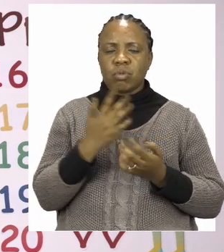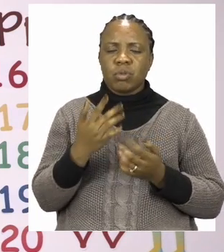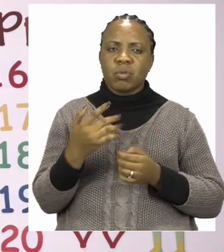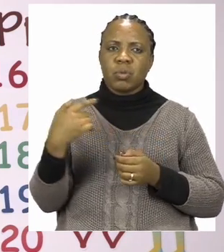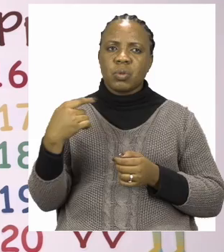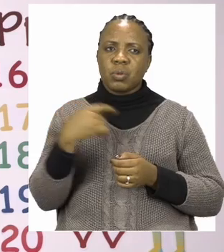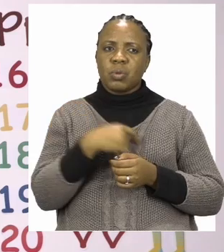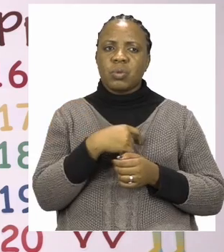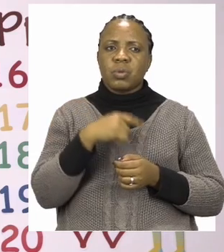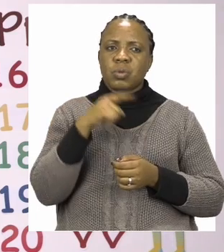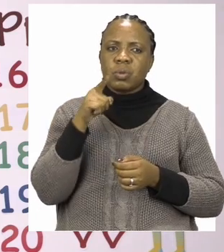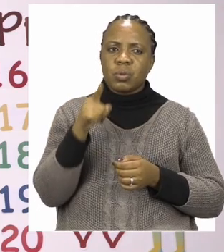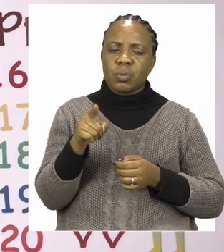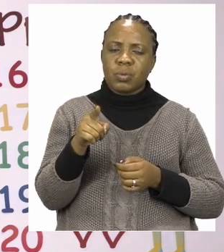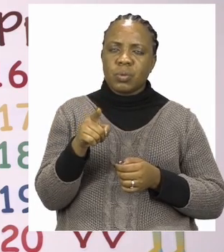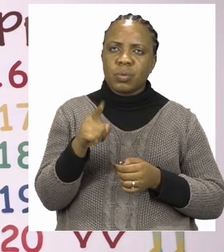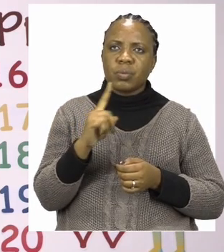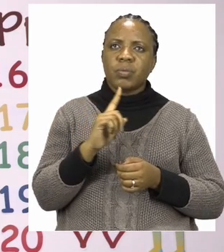driving,